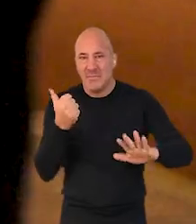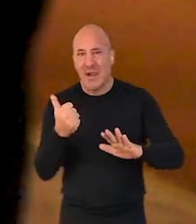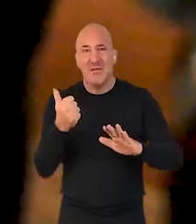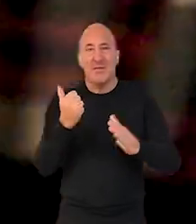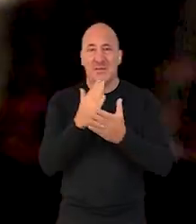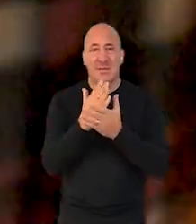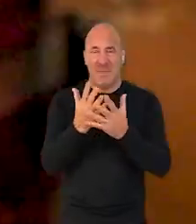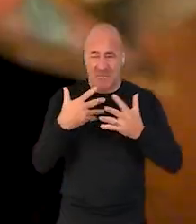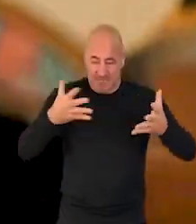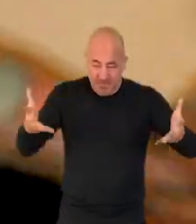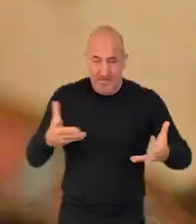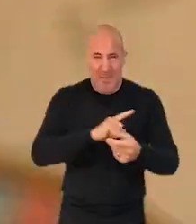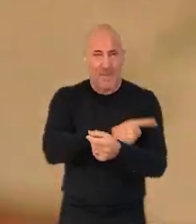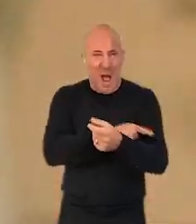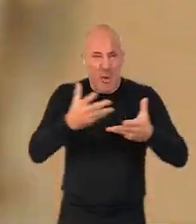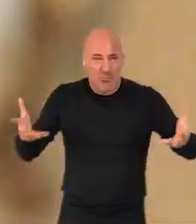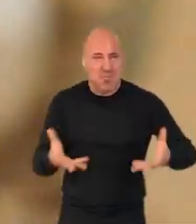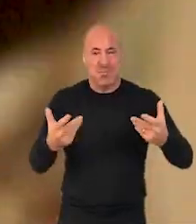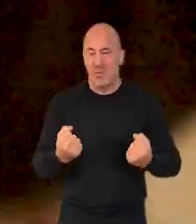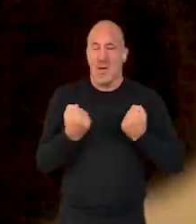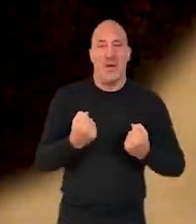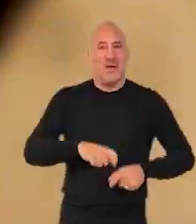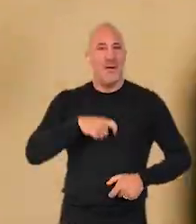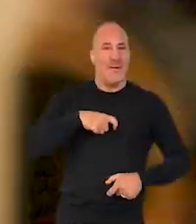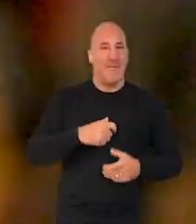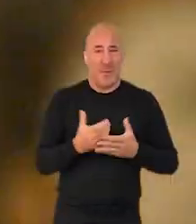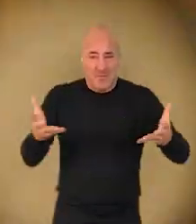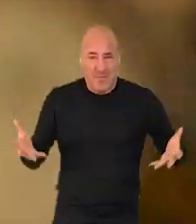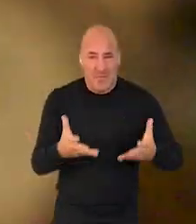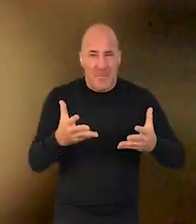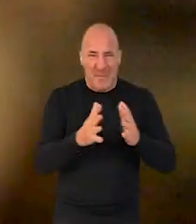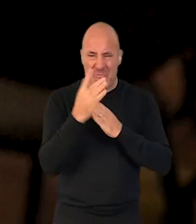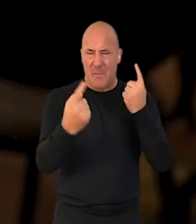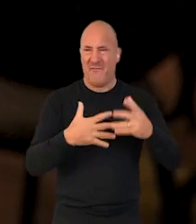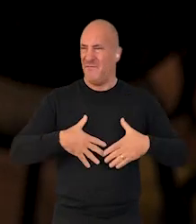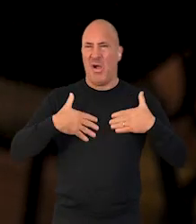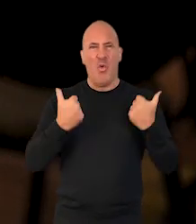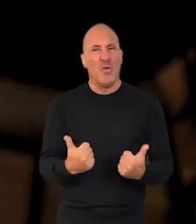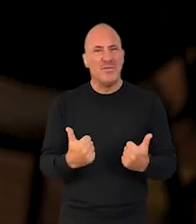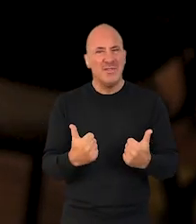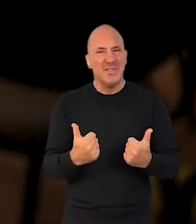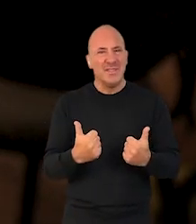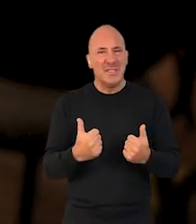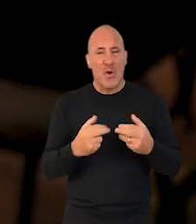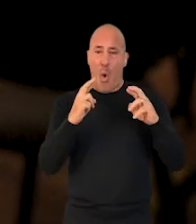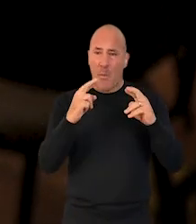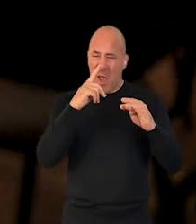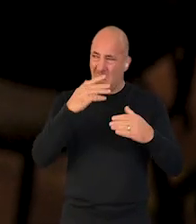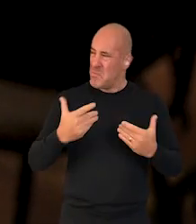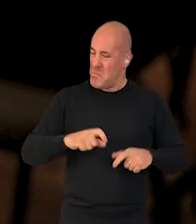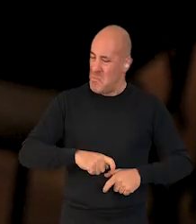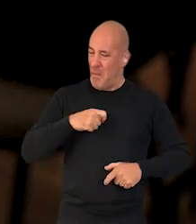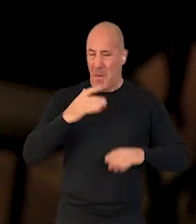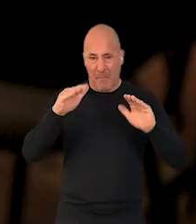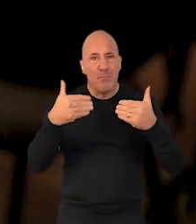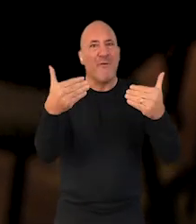skills, and ultimately empower people. And by empowering people, then people then feel good about themselves. They're